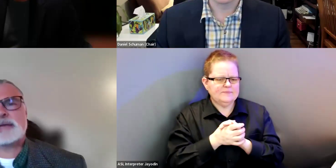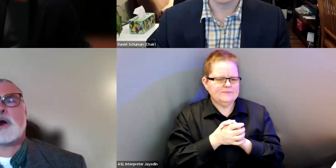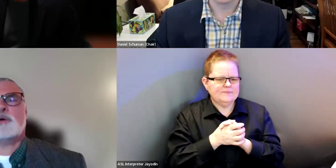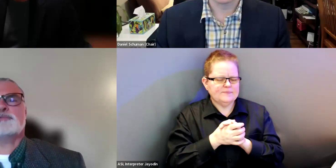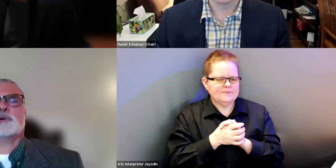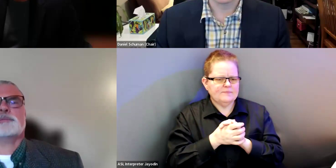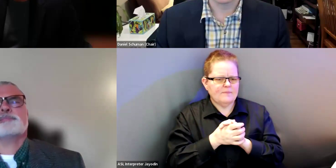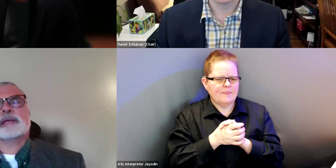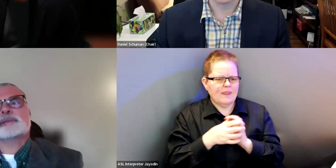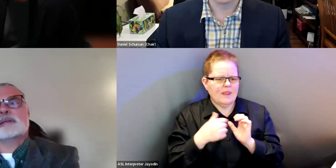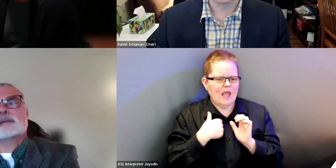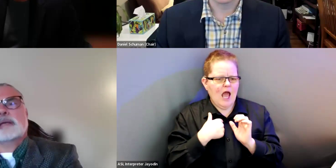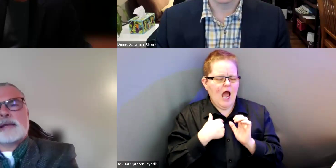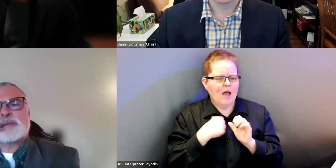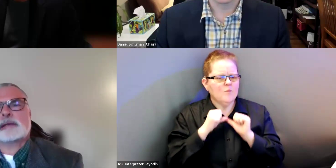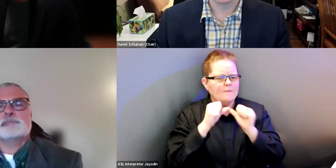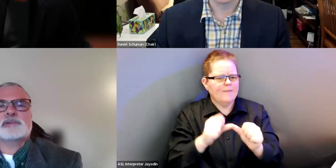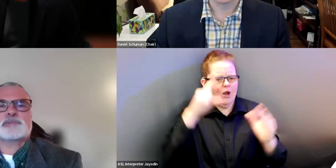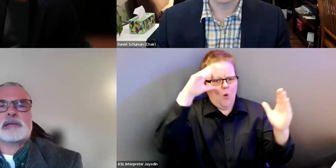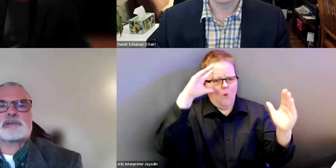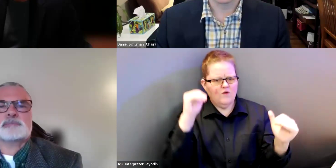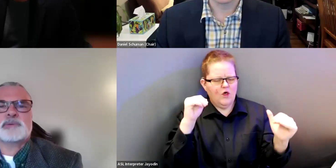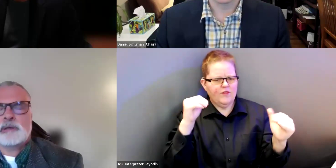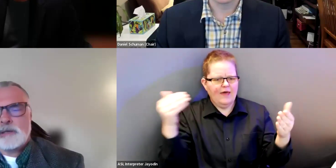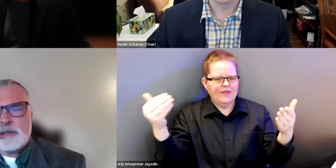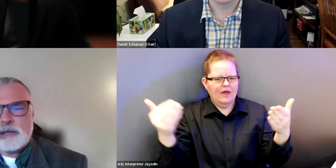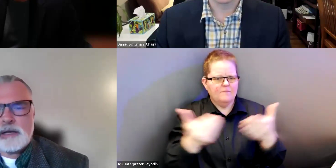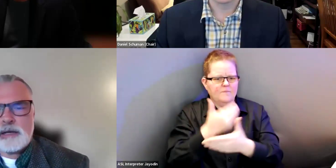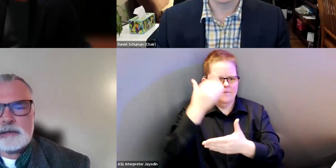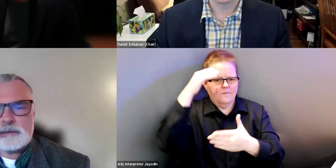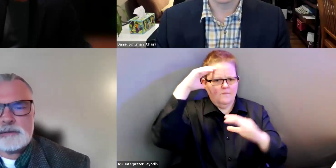I remain hopeful that the incoming administration